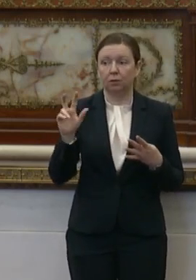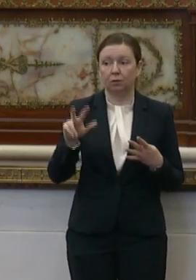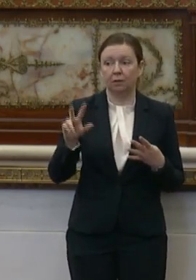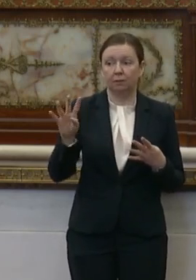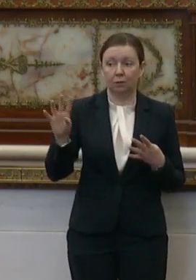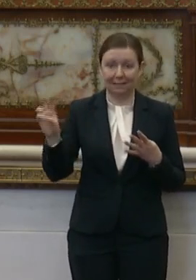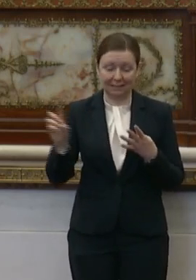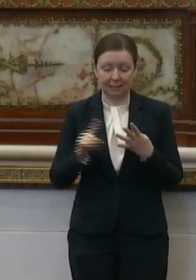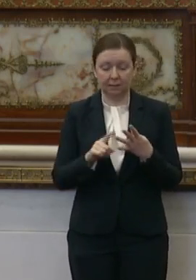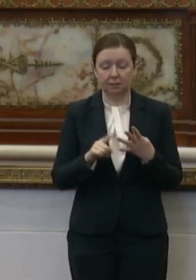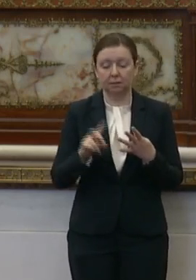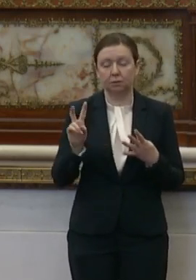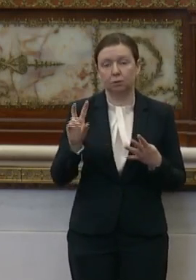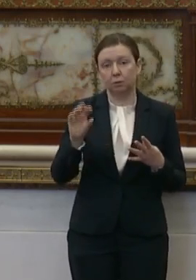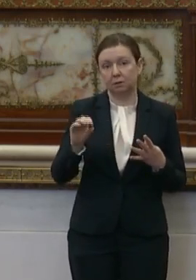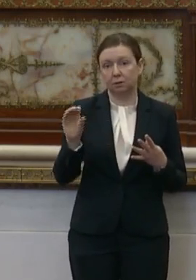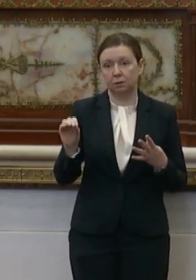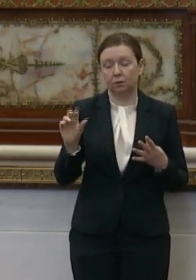200346,